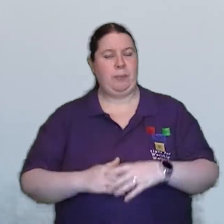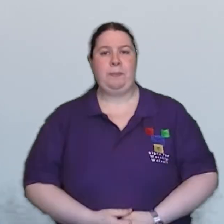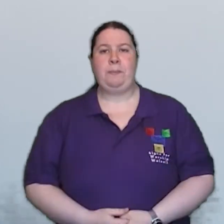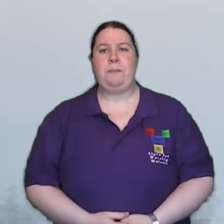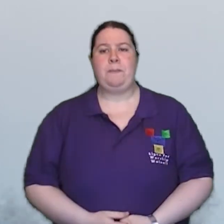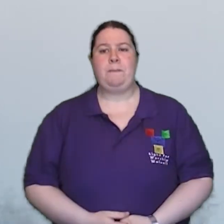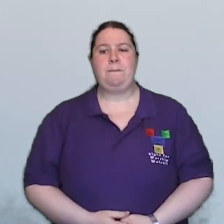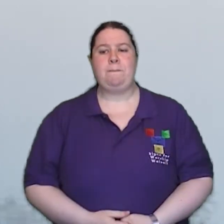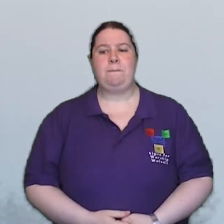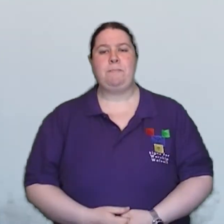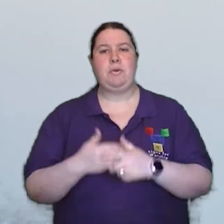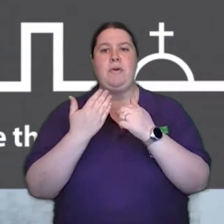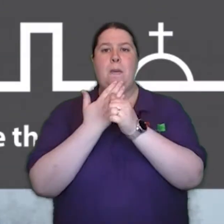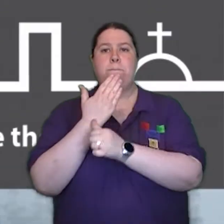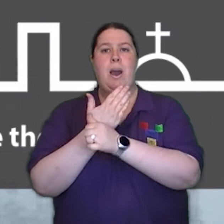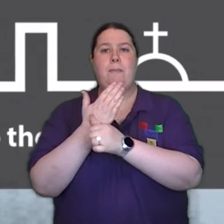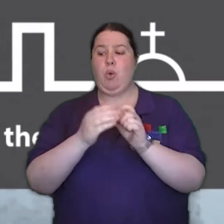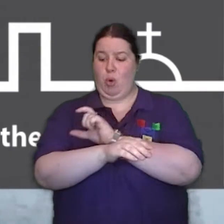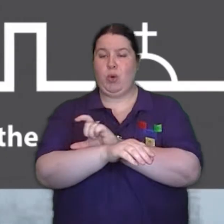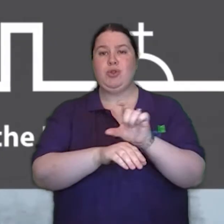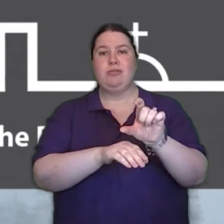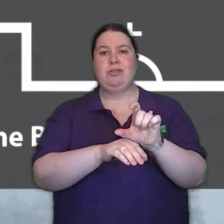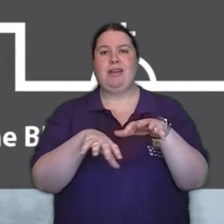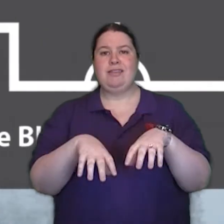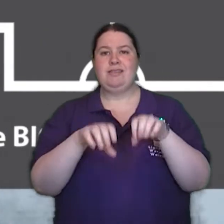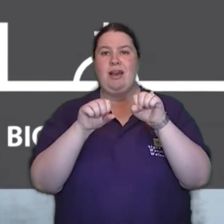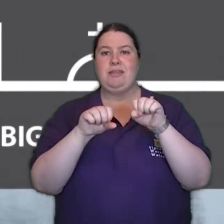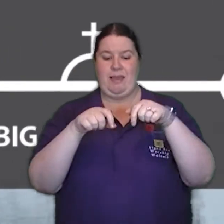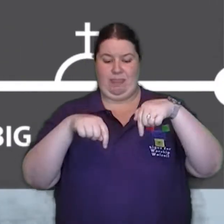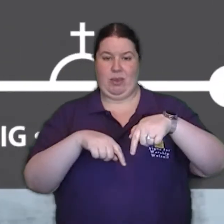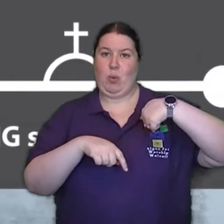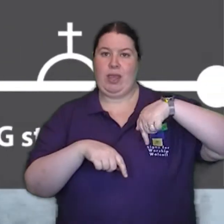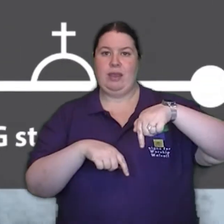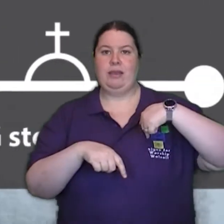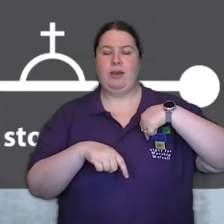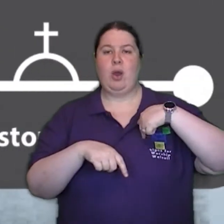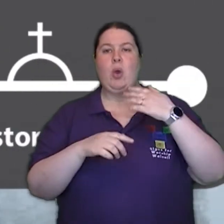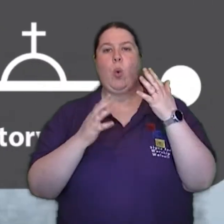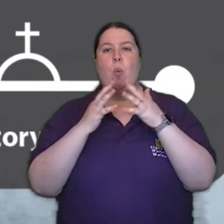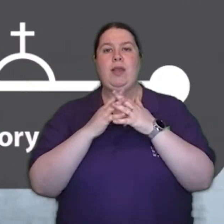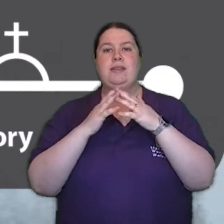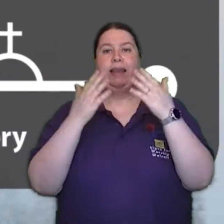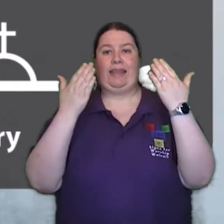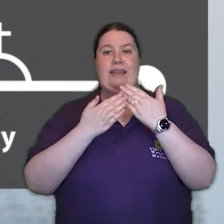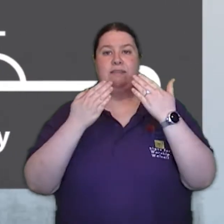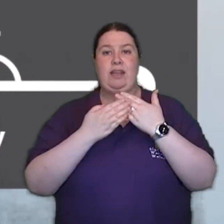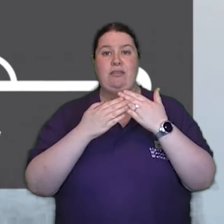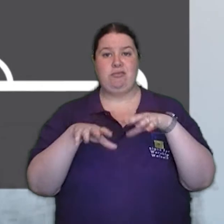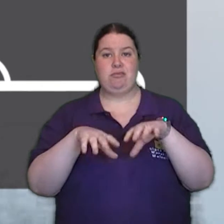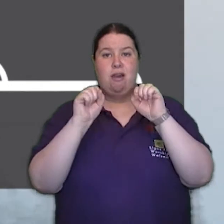you. The Bible course started this week. It takes place on Wednesday evenings